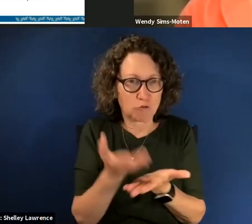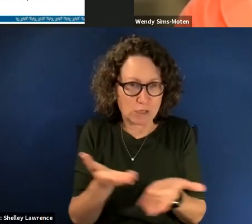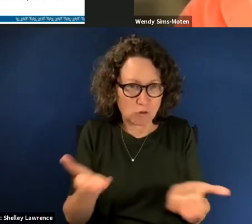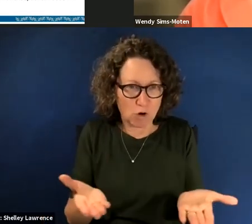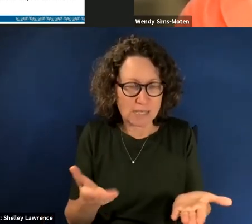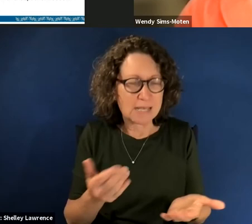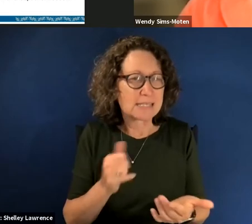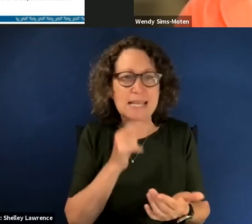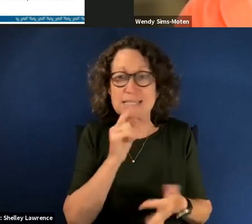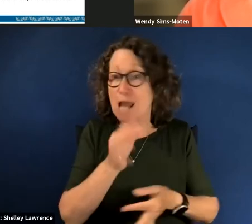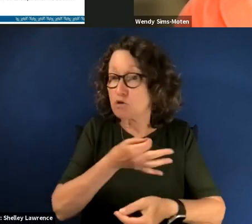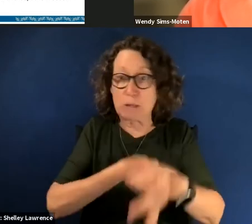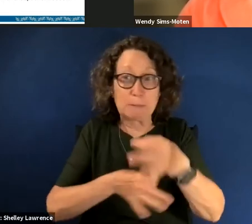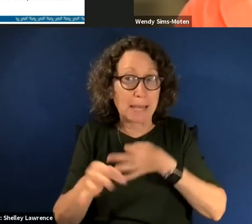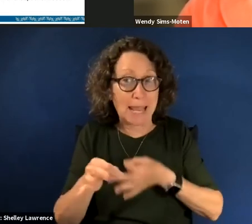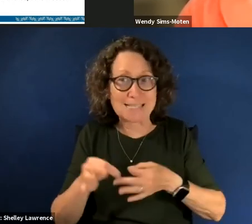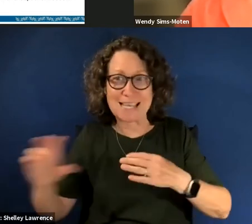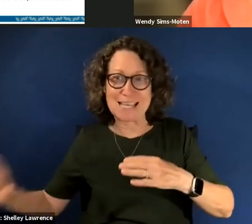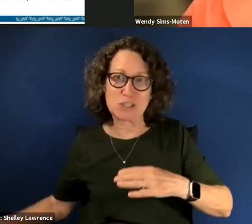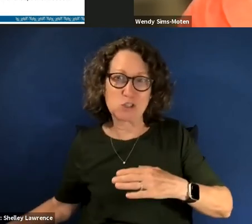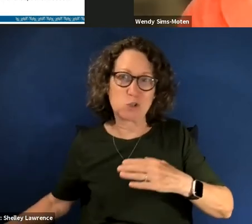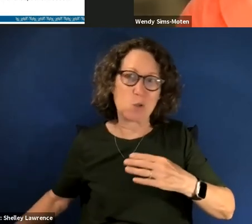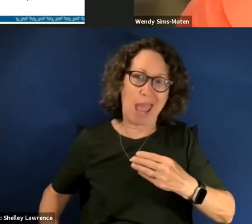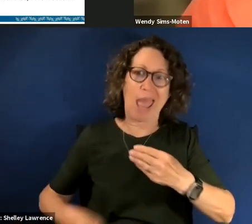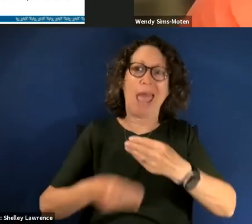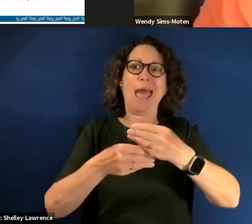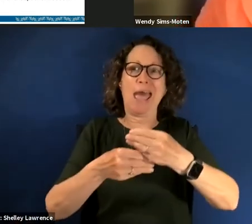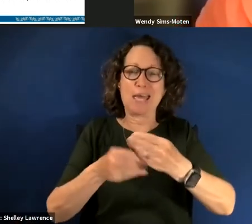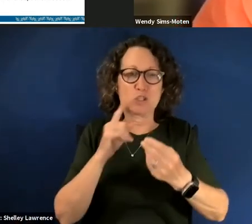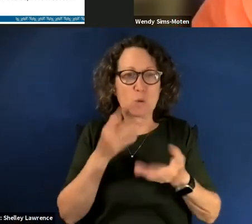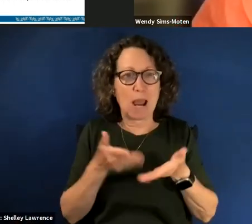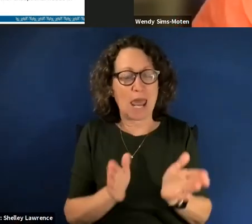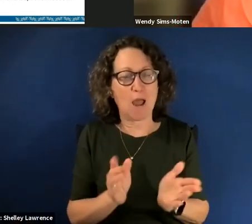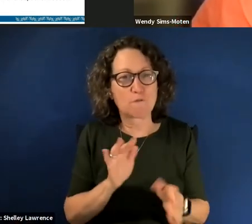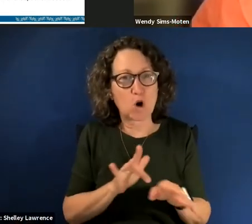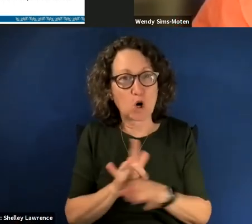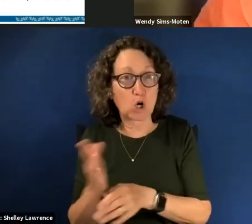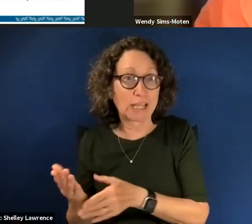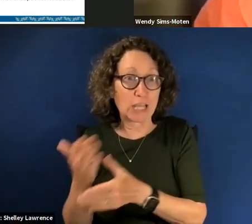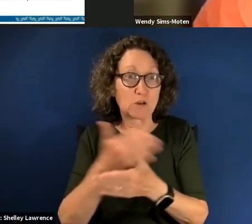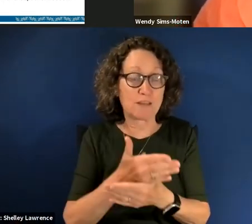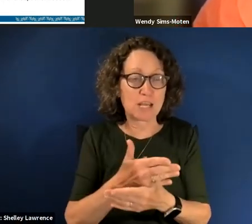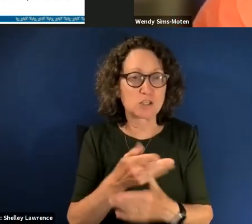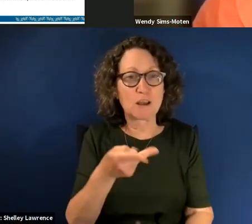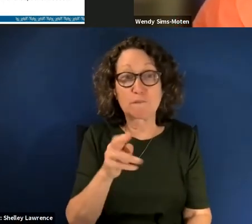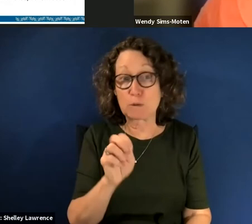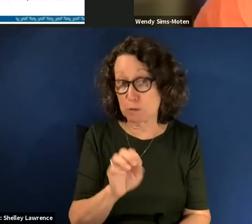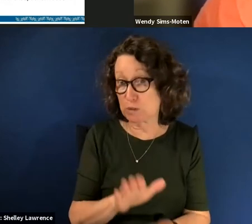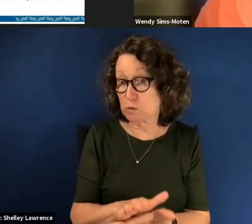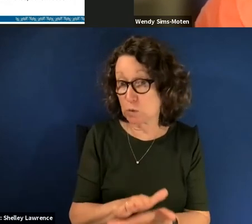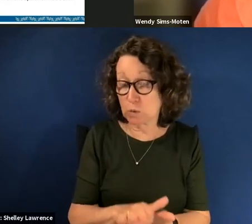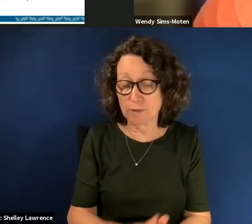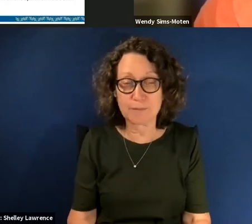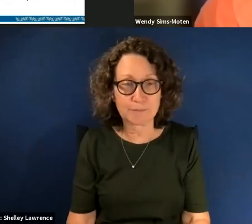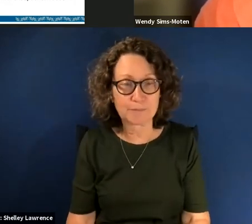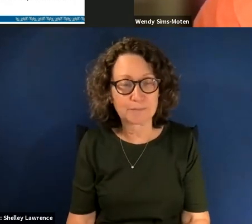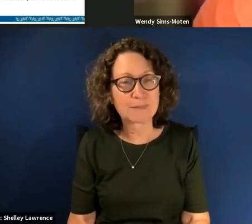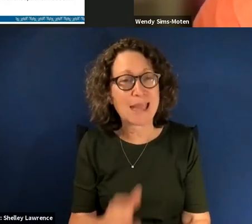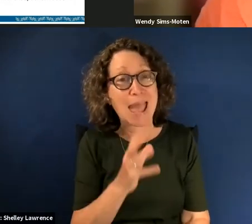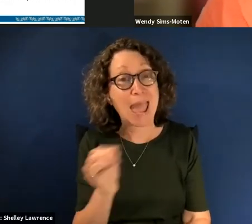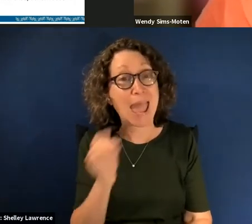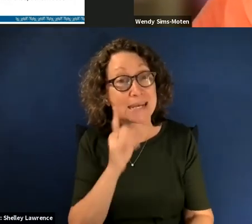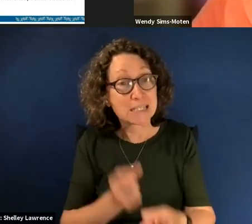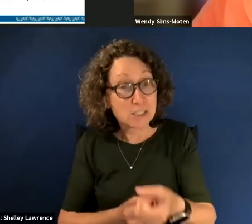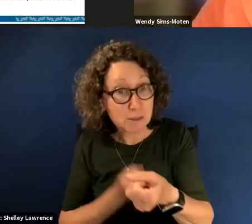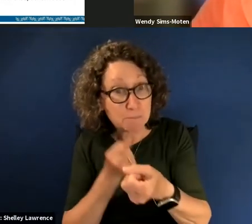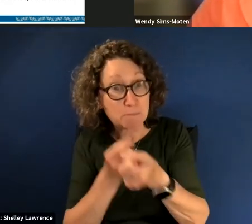not to replace it, it's to add on to it, to allow for early intervention of preschool. And it's to